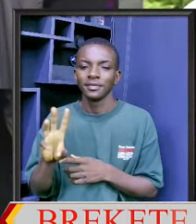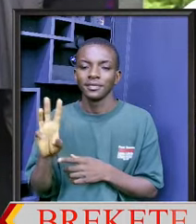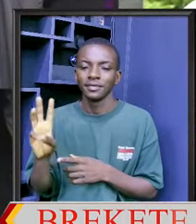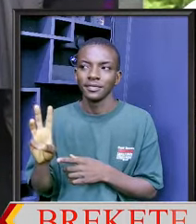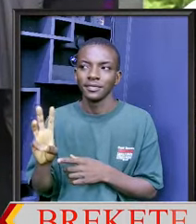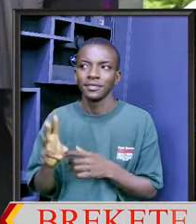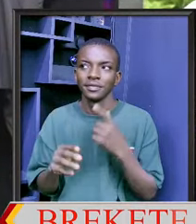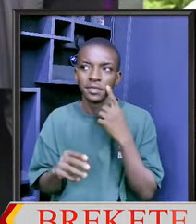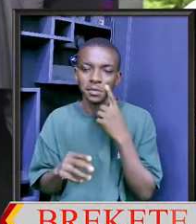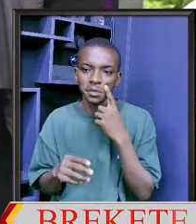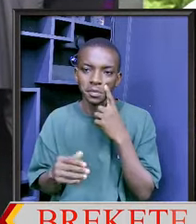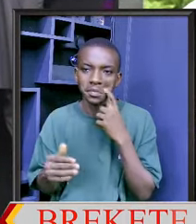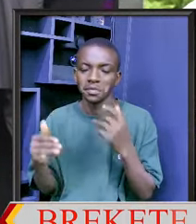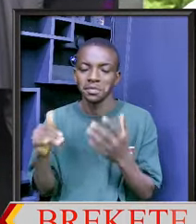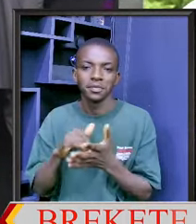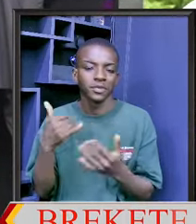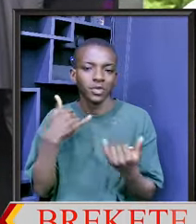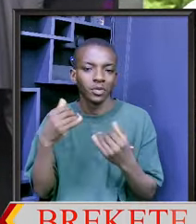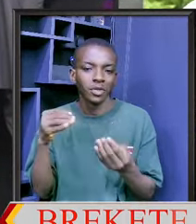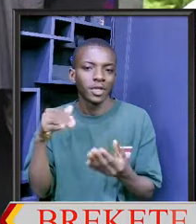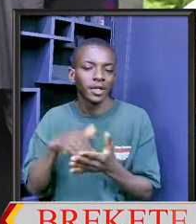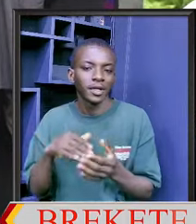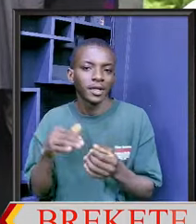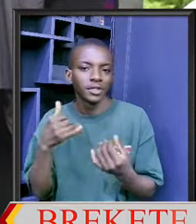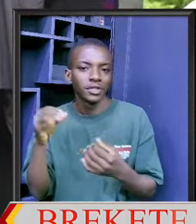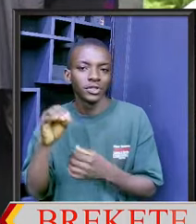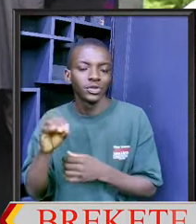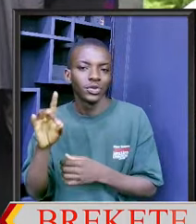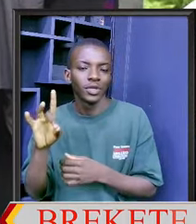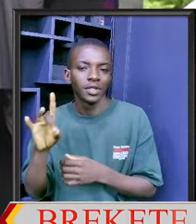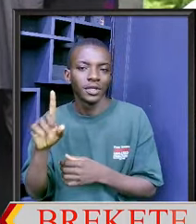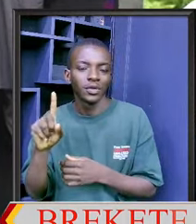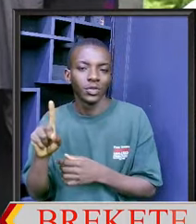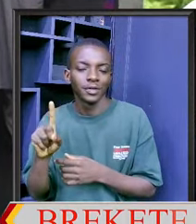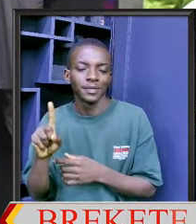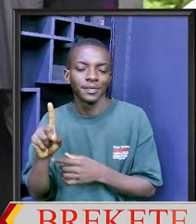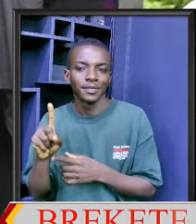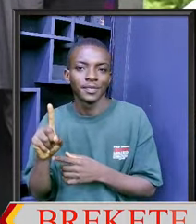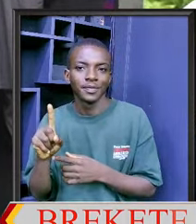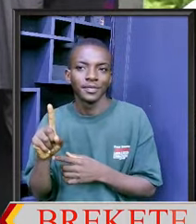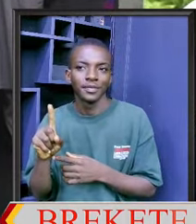081-86-14-28-66. Repeat the number again. To call again now